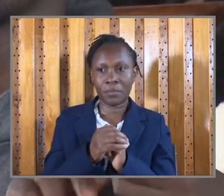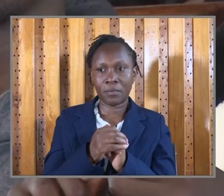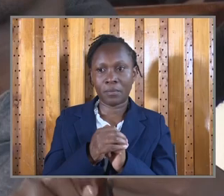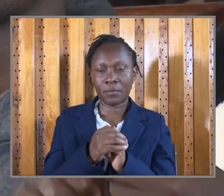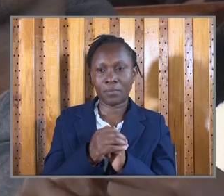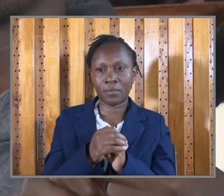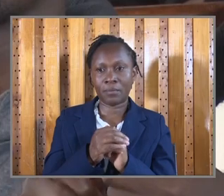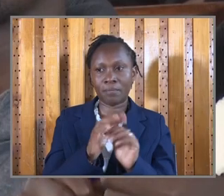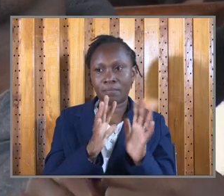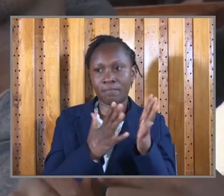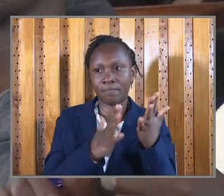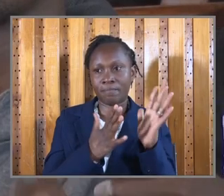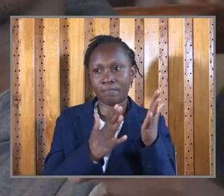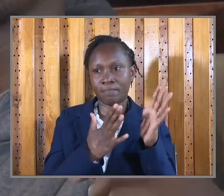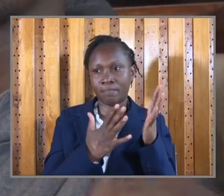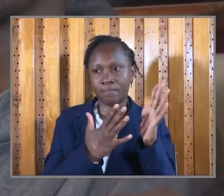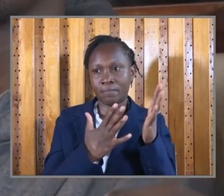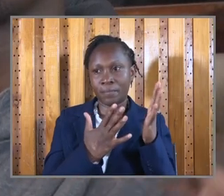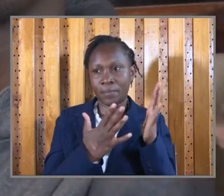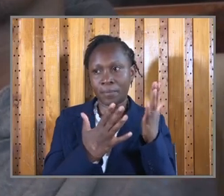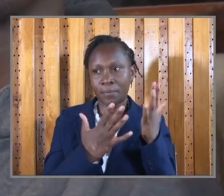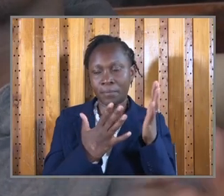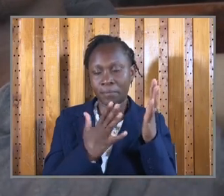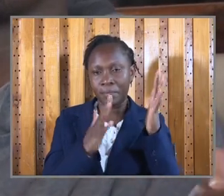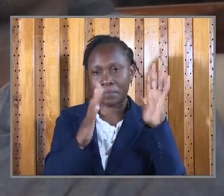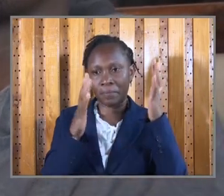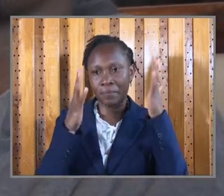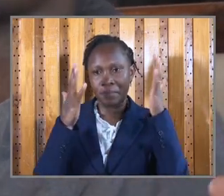Can you give them a welcome as they walk up?